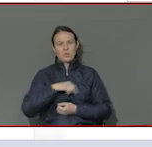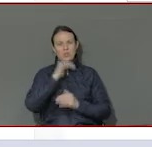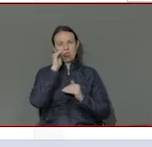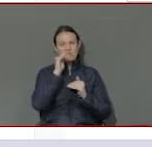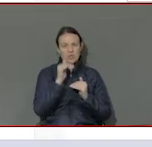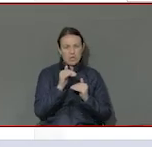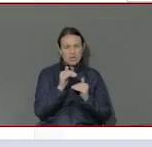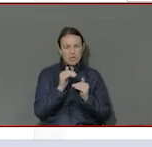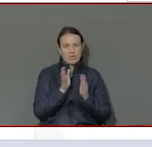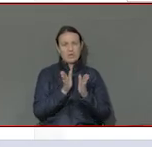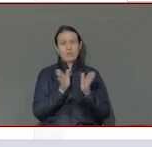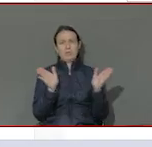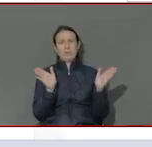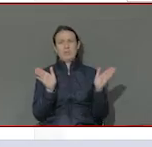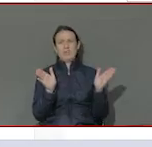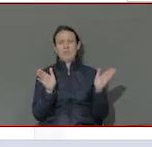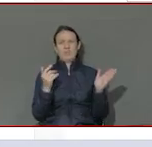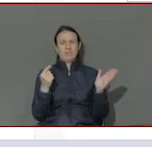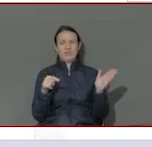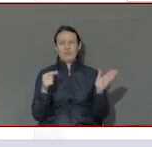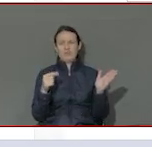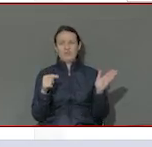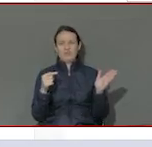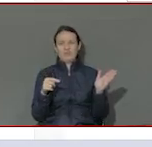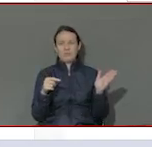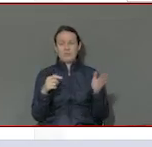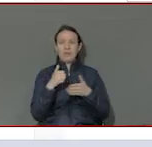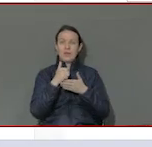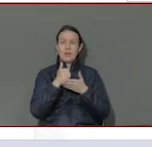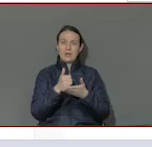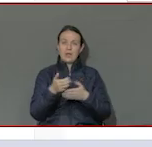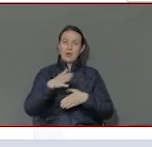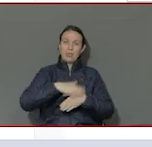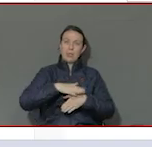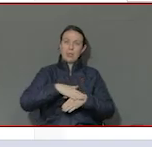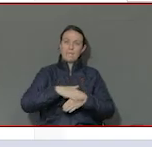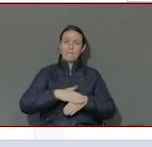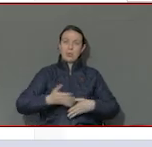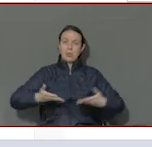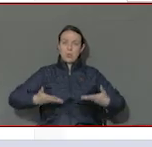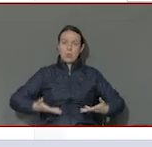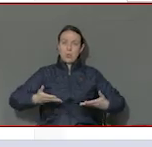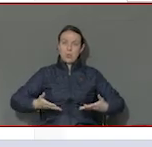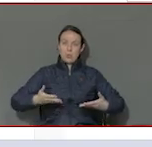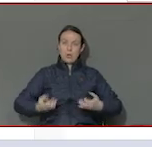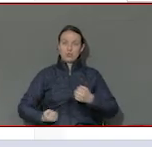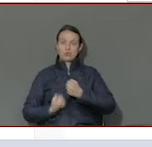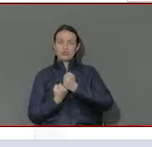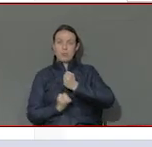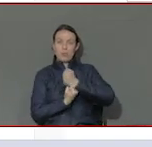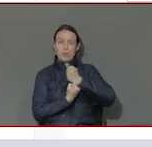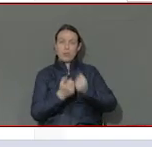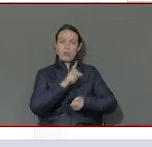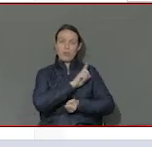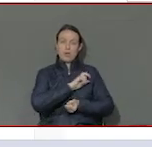and wider pelvis is that it supports greater weight due to upright posture. Or